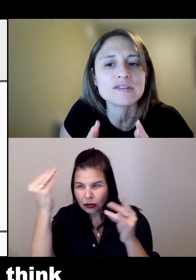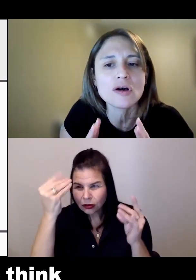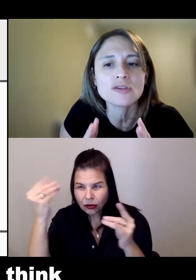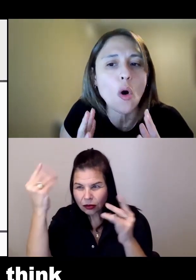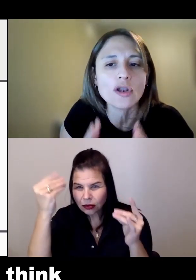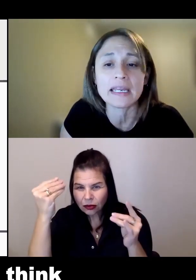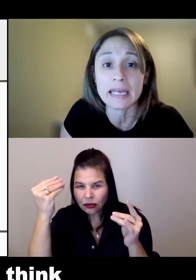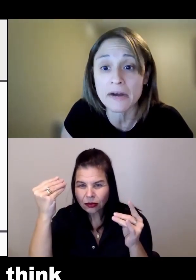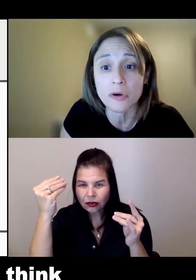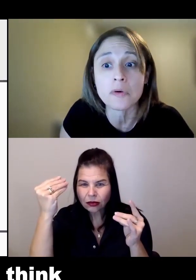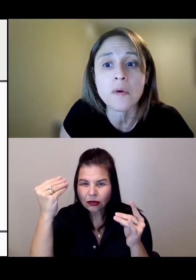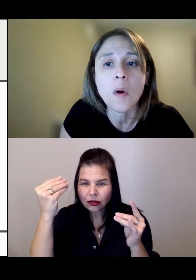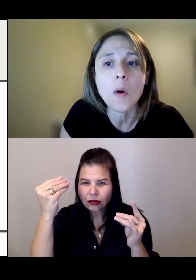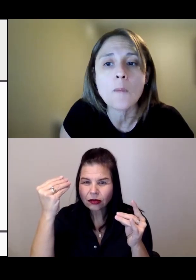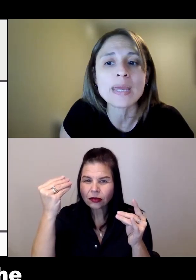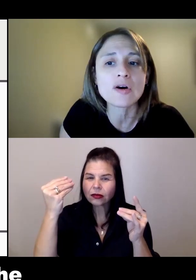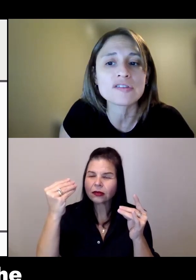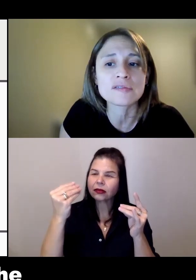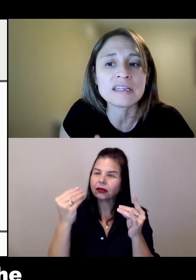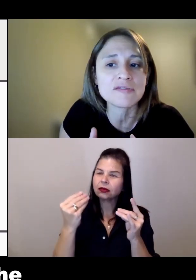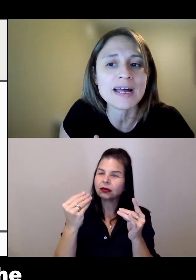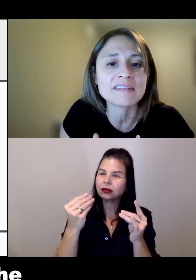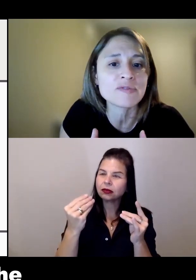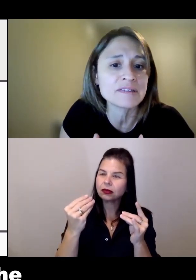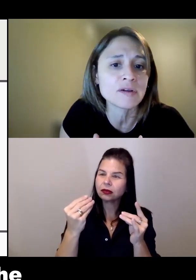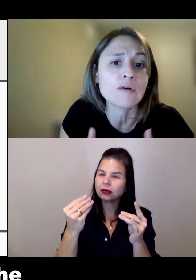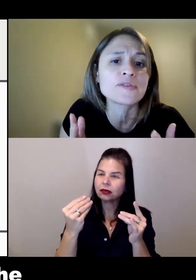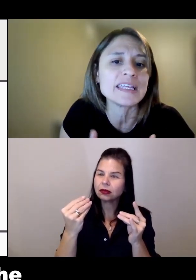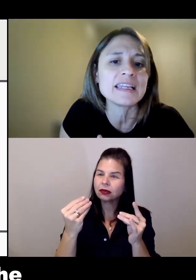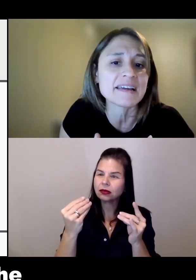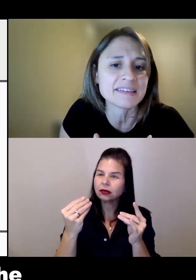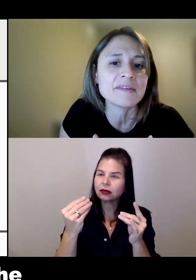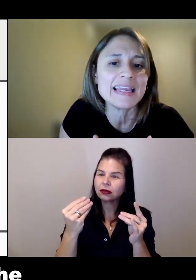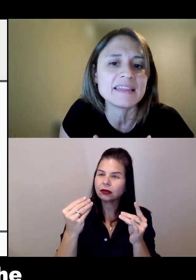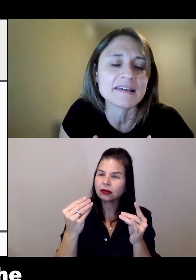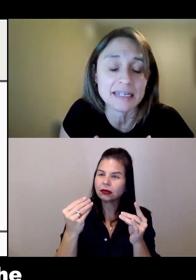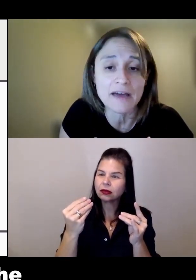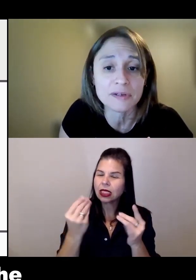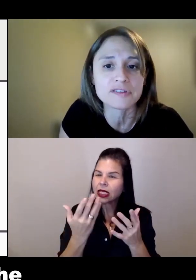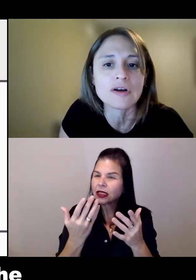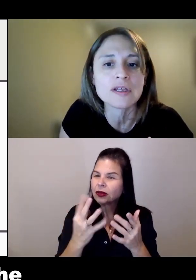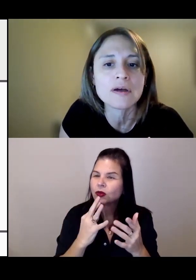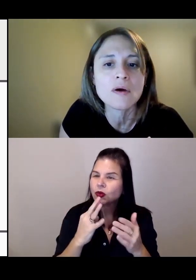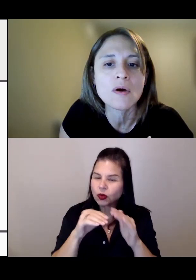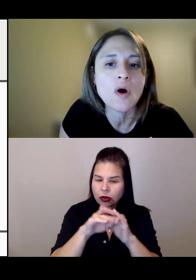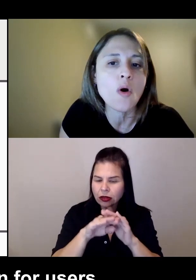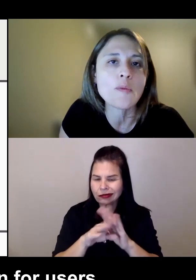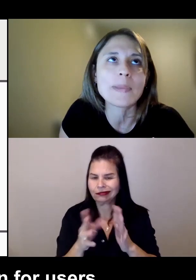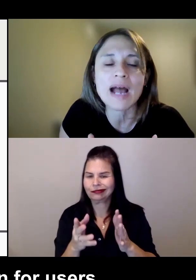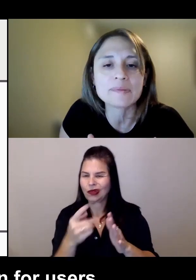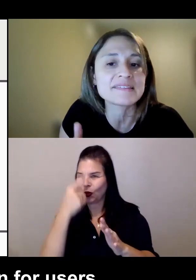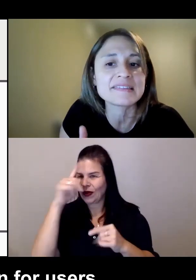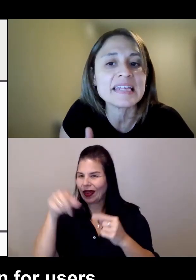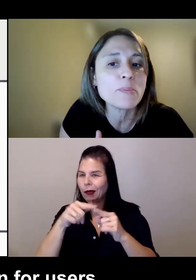definition is not only narrow, because this runs the risk of treating accessibility as an afterthought,